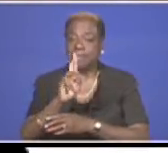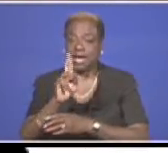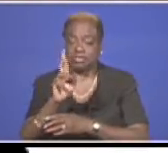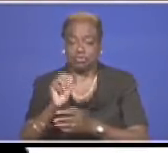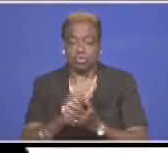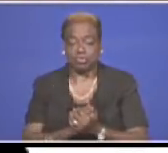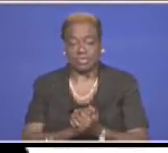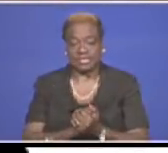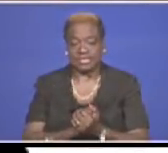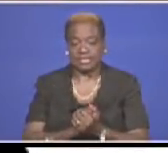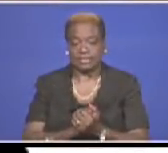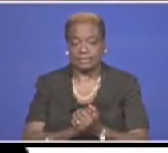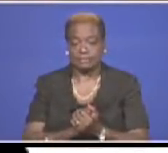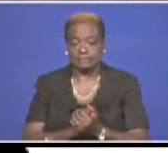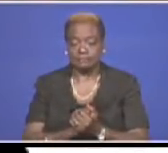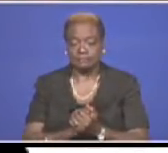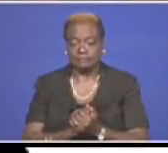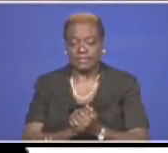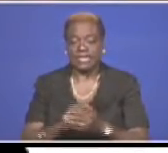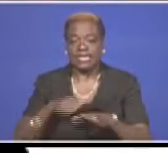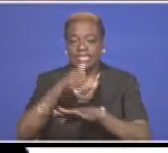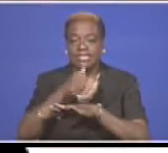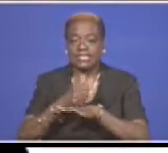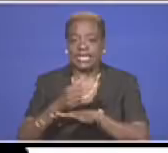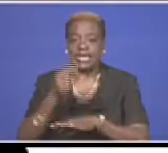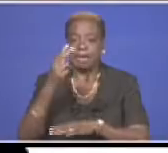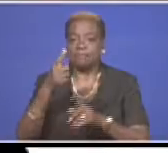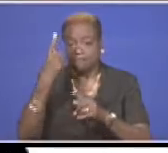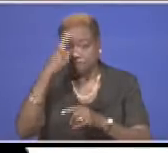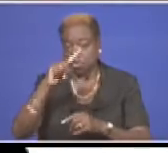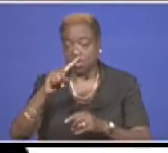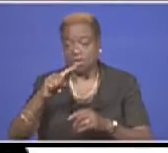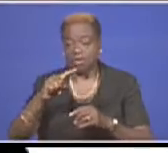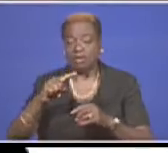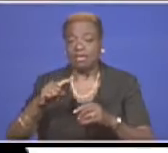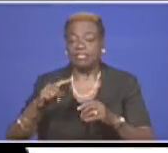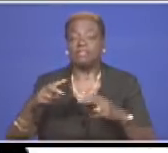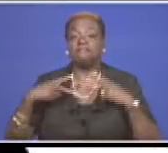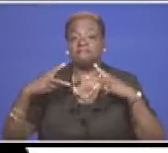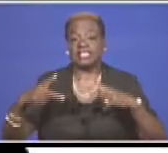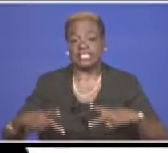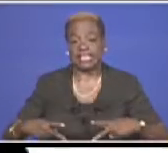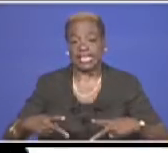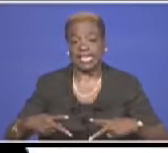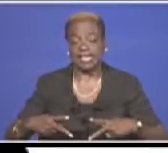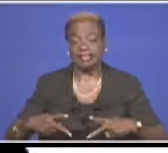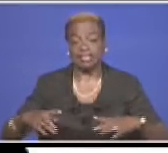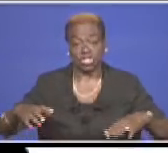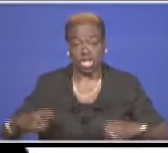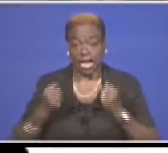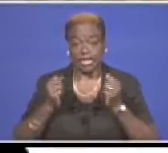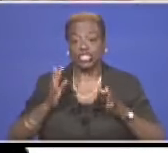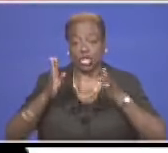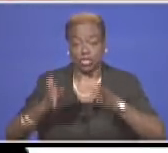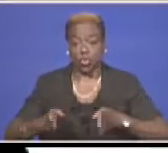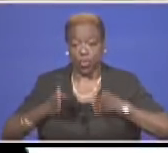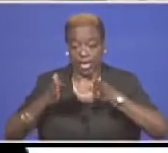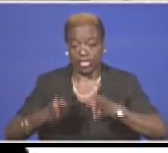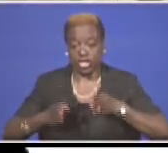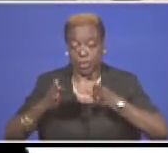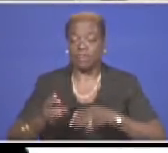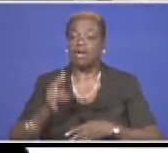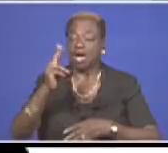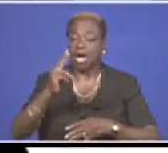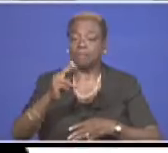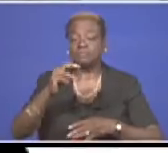compliant, so it's the setup for the physically challenged to come on board. We have covered areas. We have